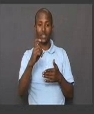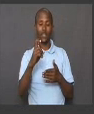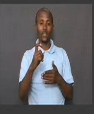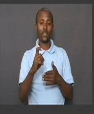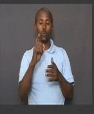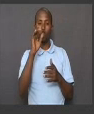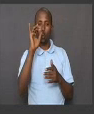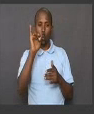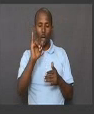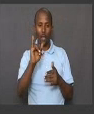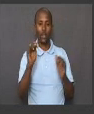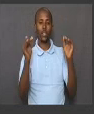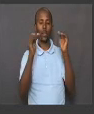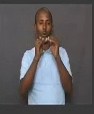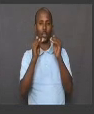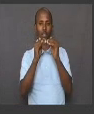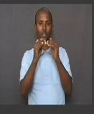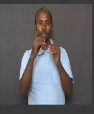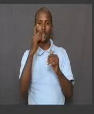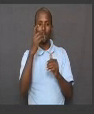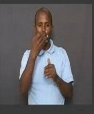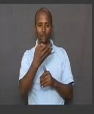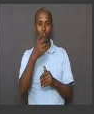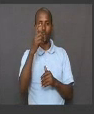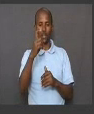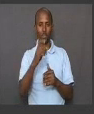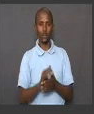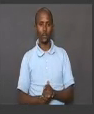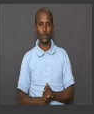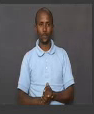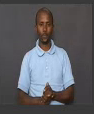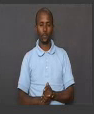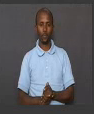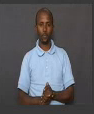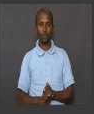that y equals f of x?